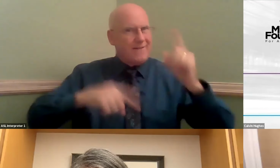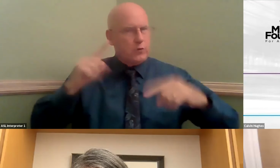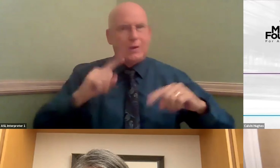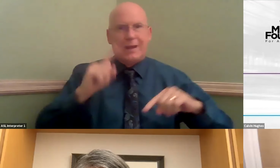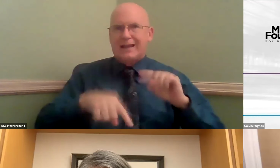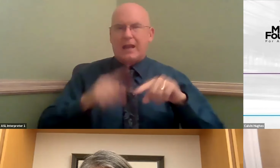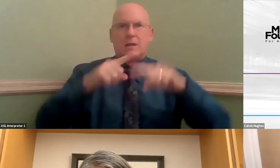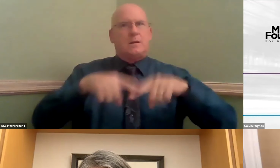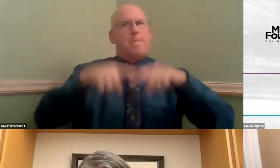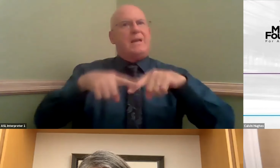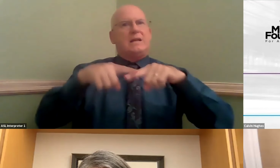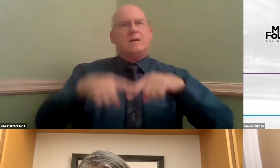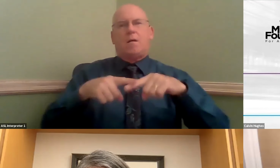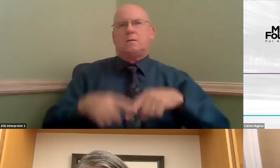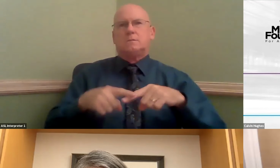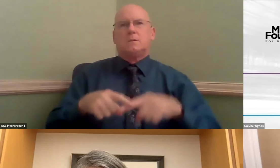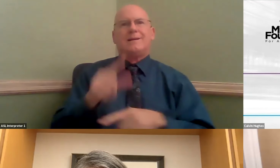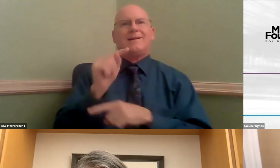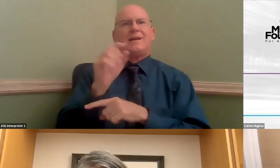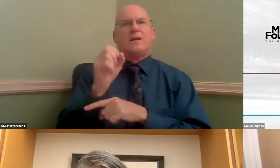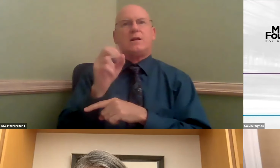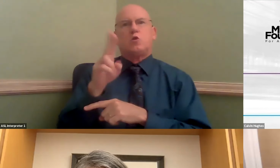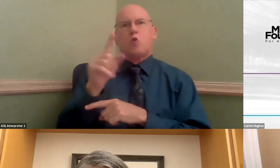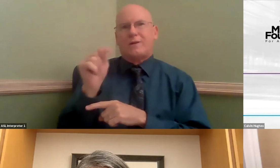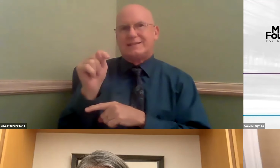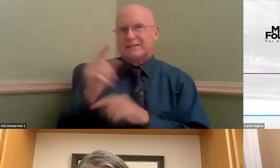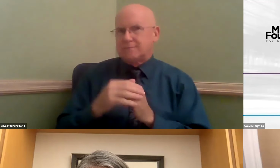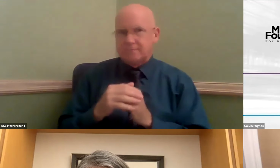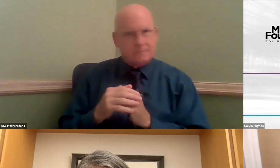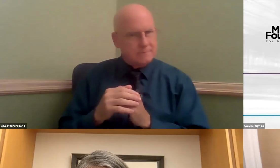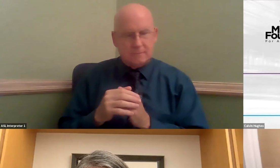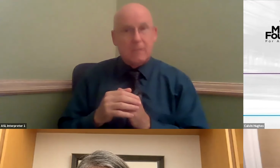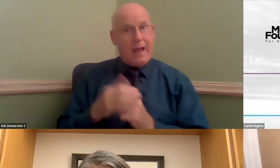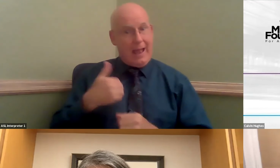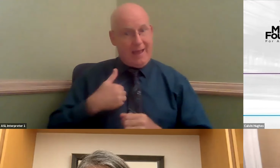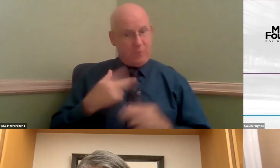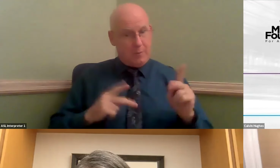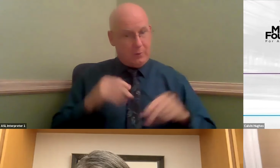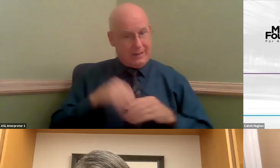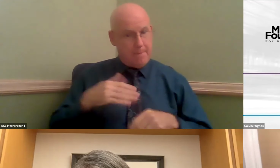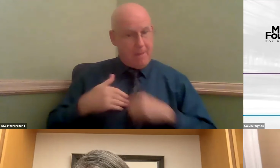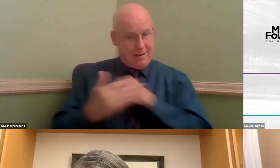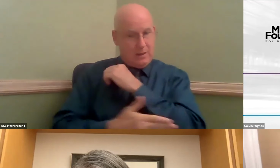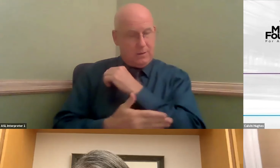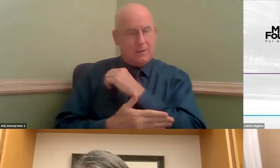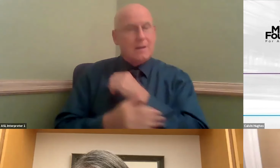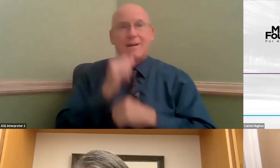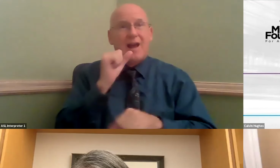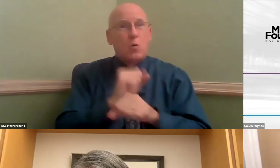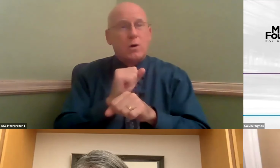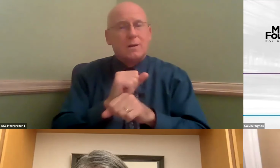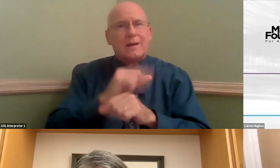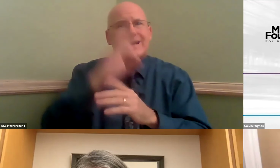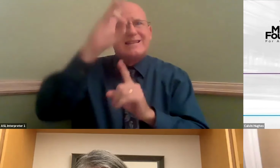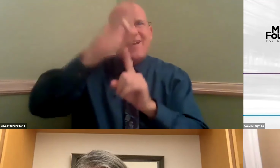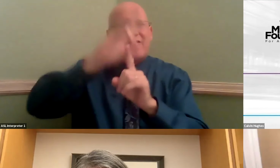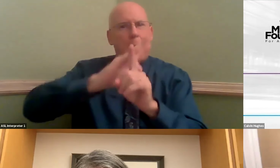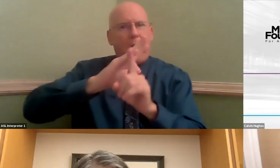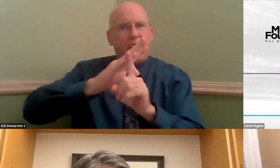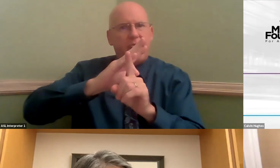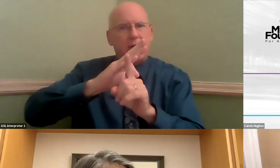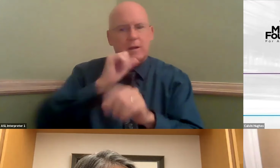solely rely on tourism. I have residents in my community that I represent who have been without work now for a 7-month period. It's